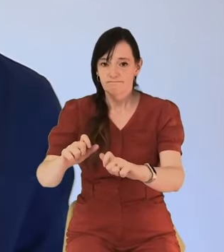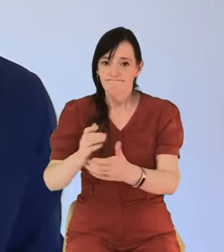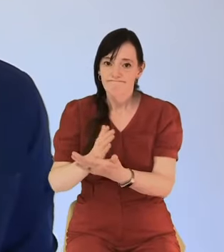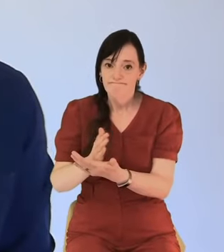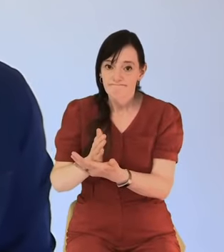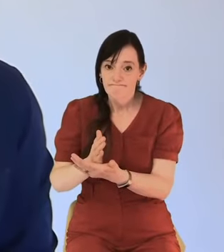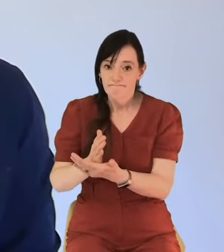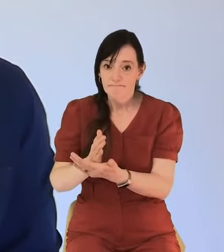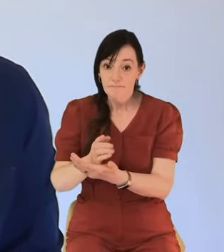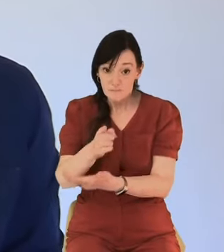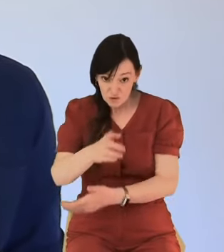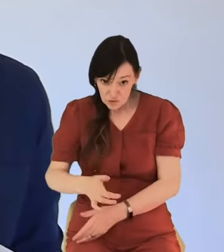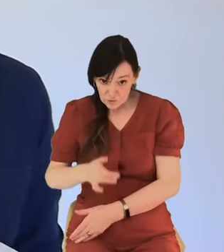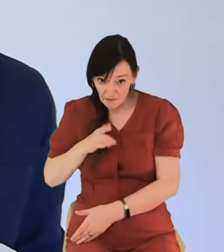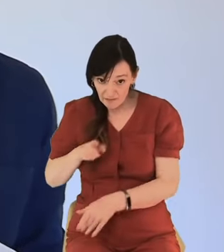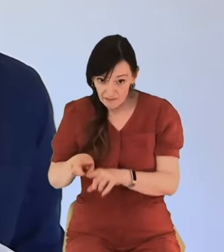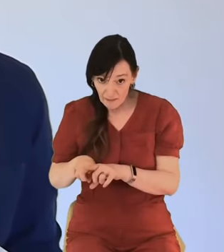You feel that?